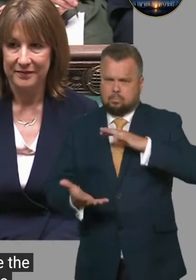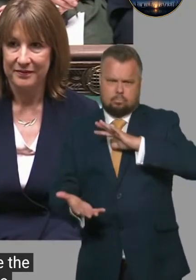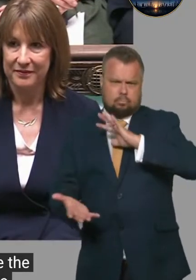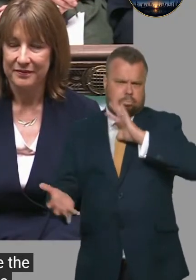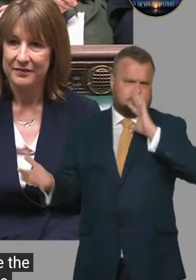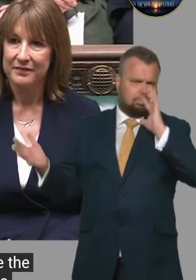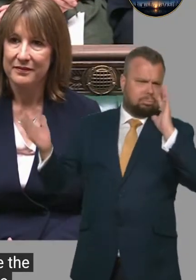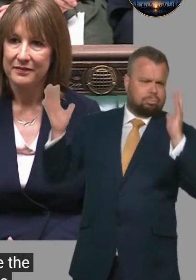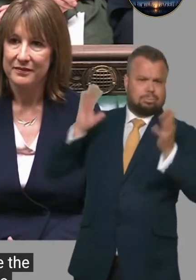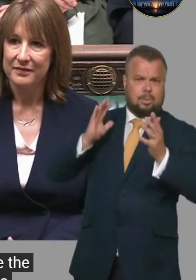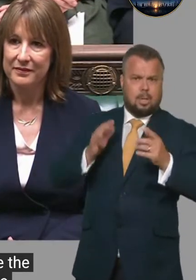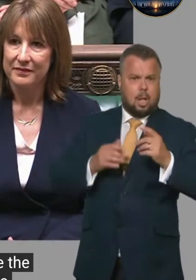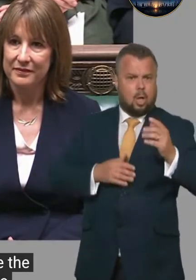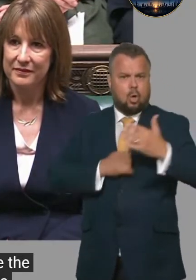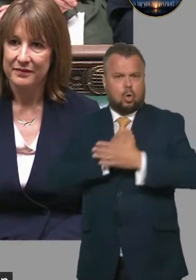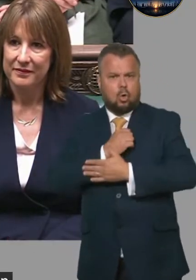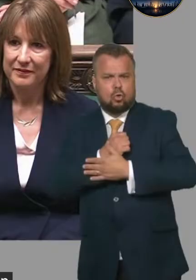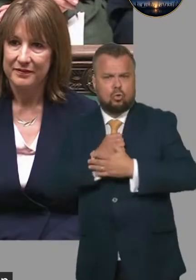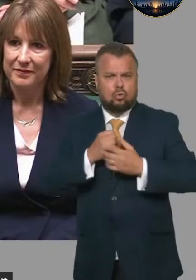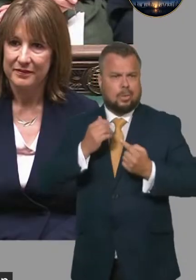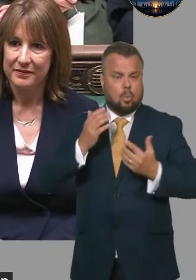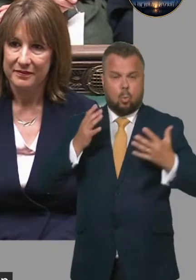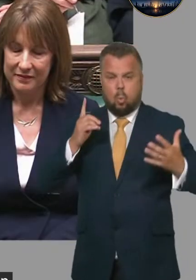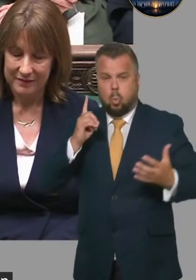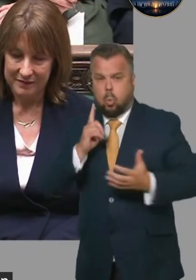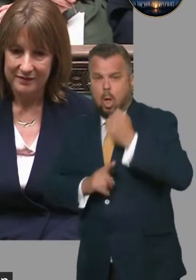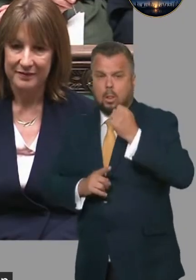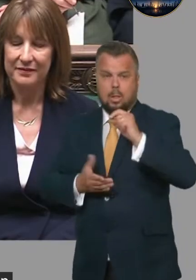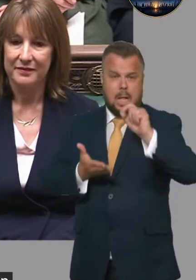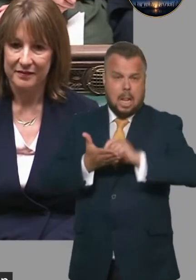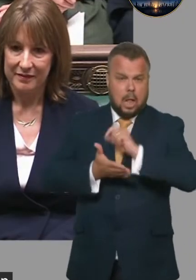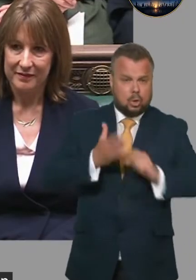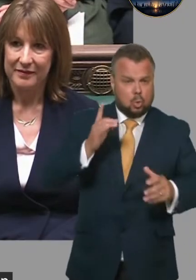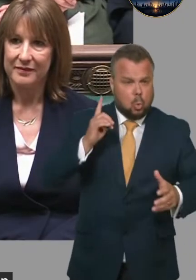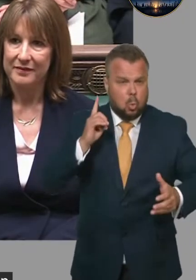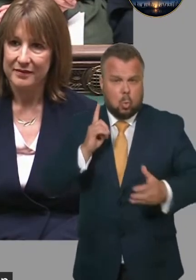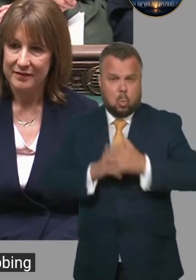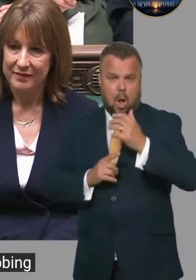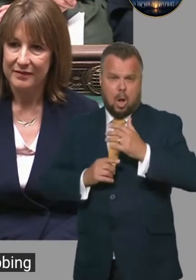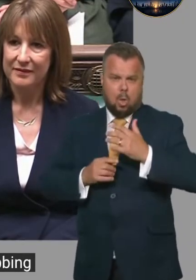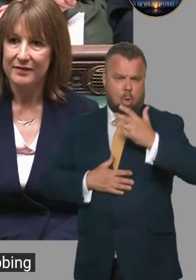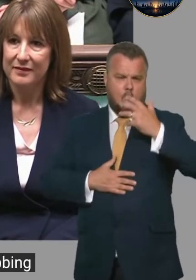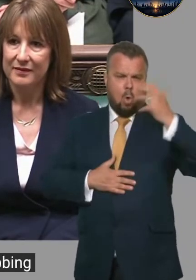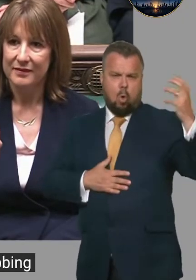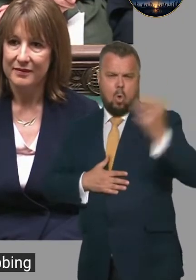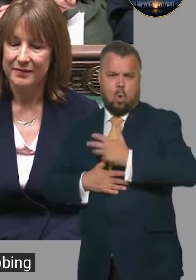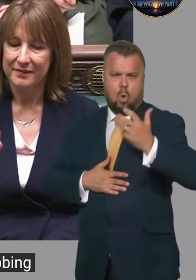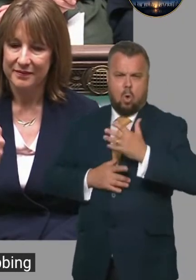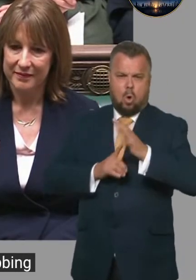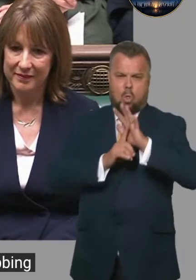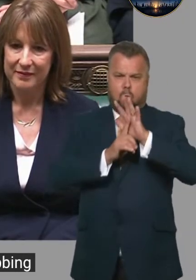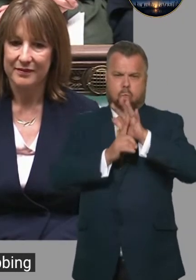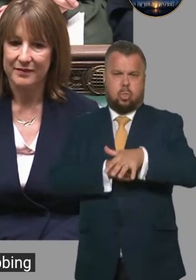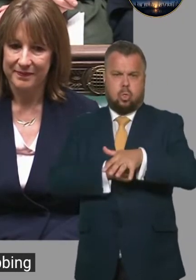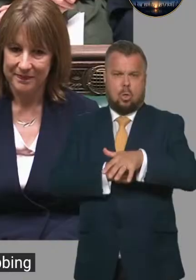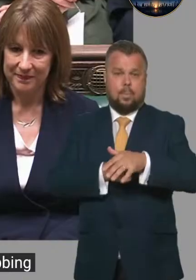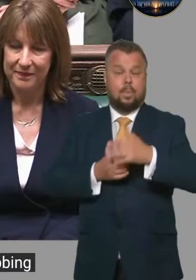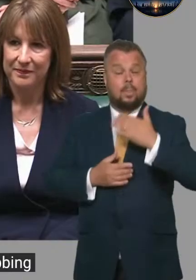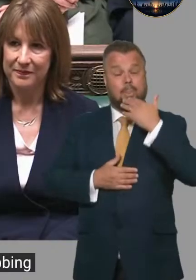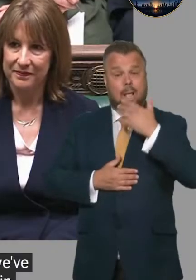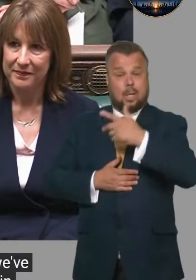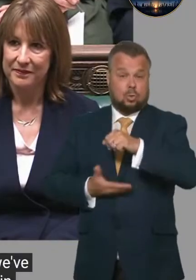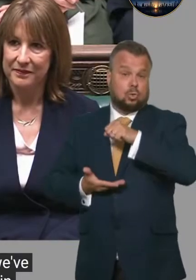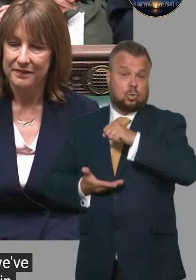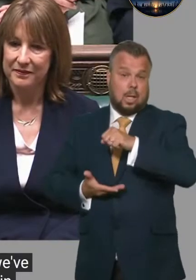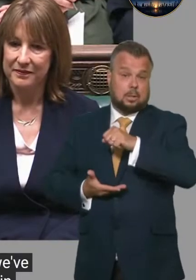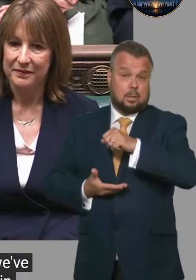To this Chancellor, we've delivered the fastest fall in NHS waiting list for 17 years. We've the money for new rights for renters and working people, and